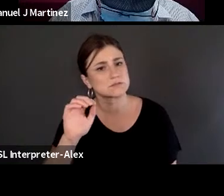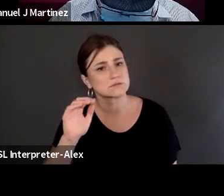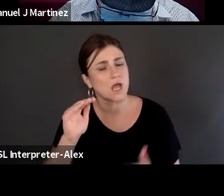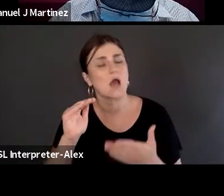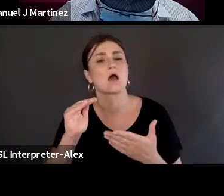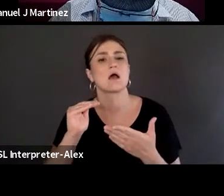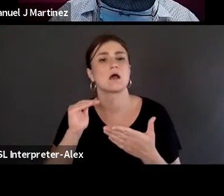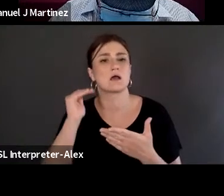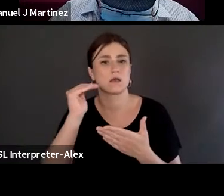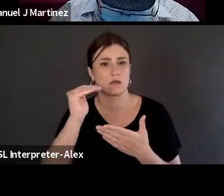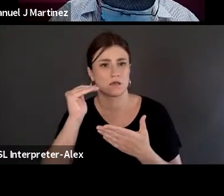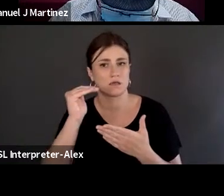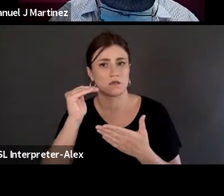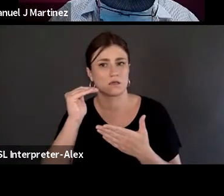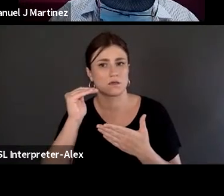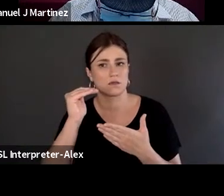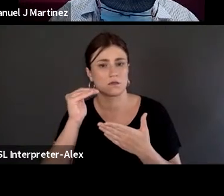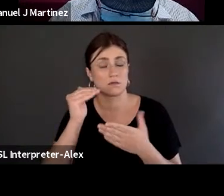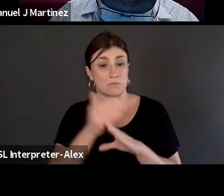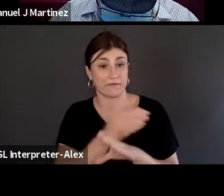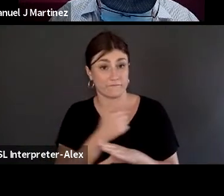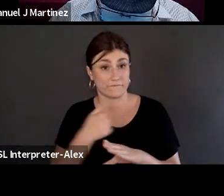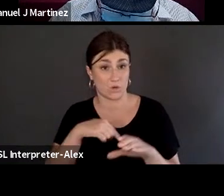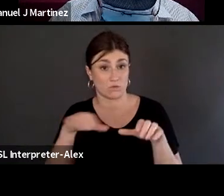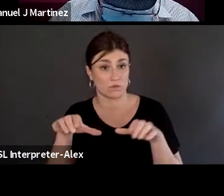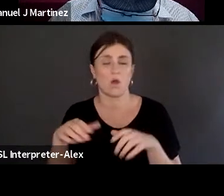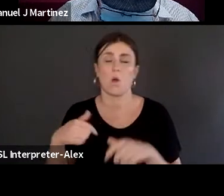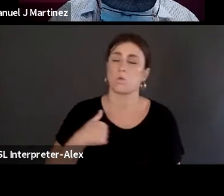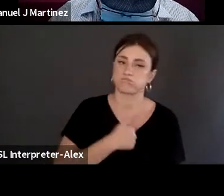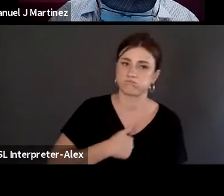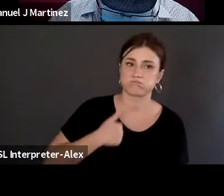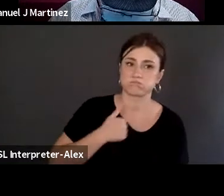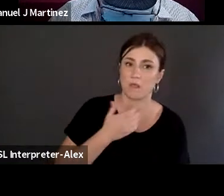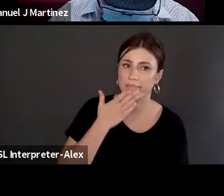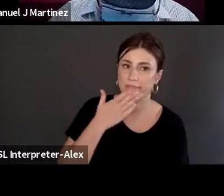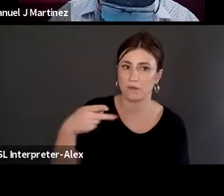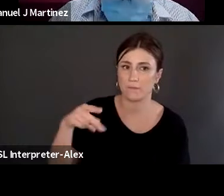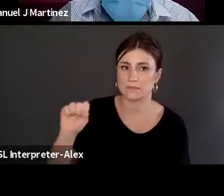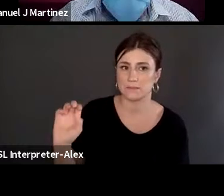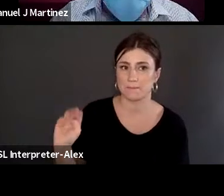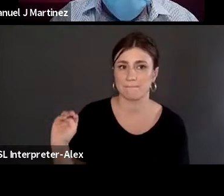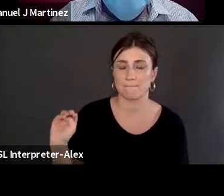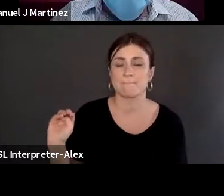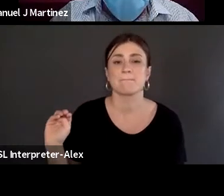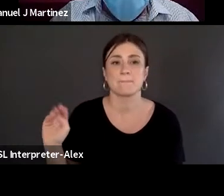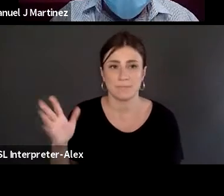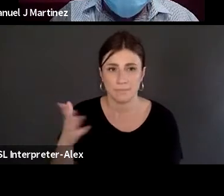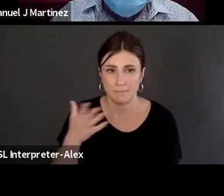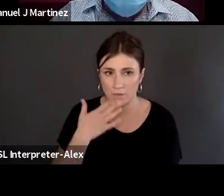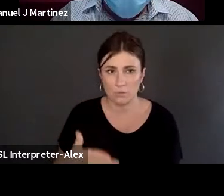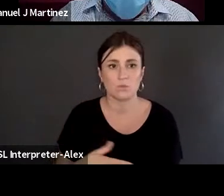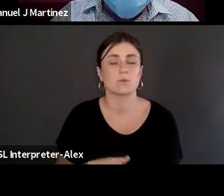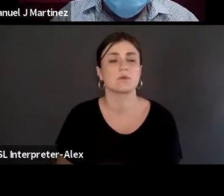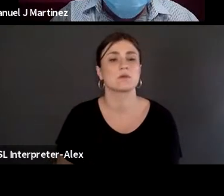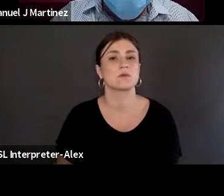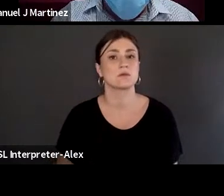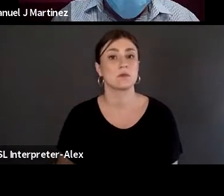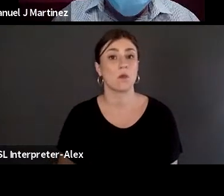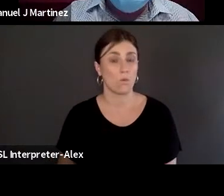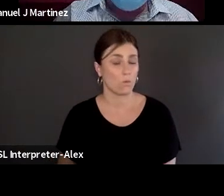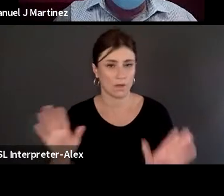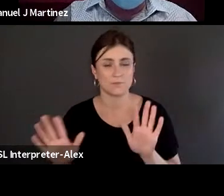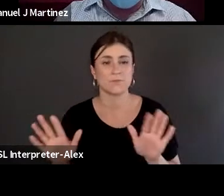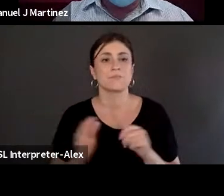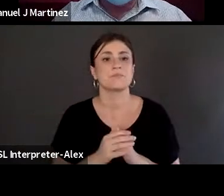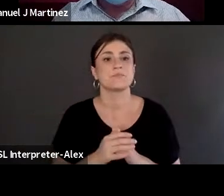Yes. Before we go on to action item? My sincerest apologies. Thank you very much for bringing that up. All right, we have before